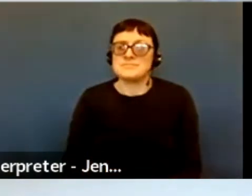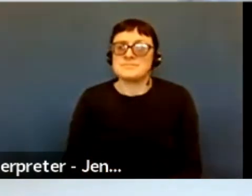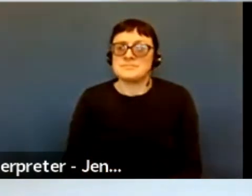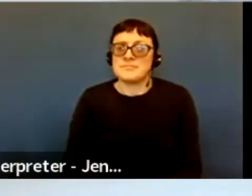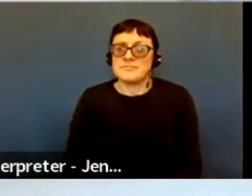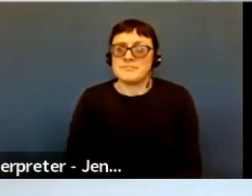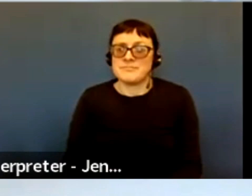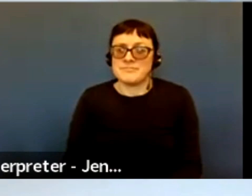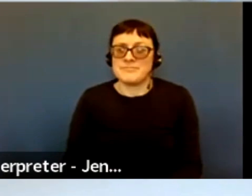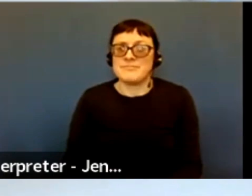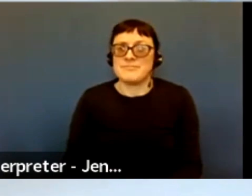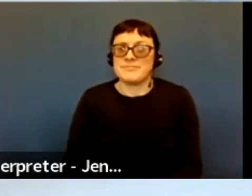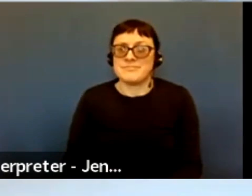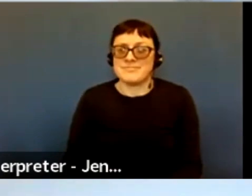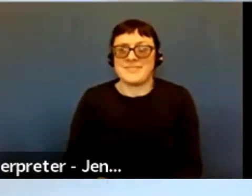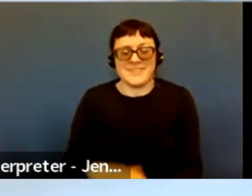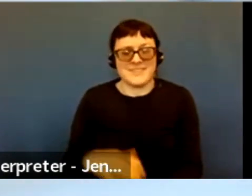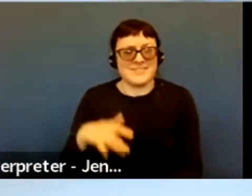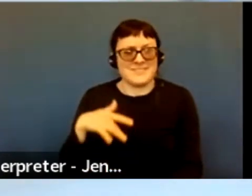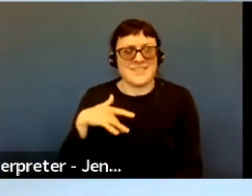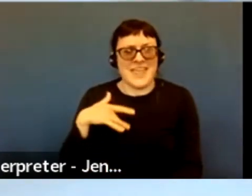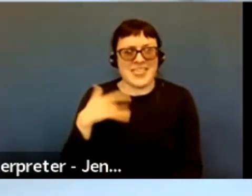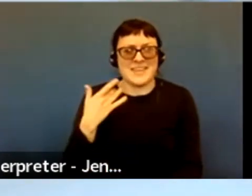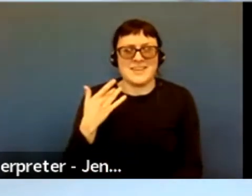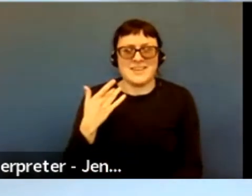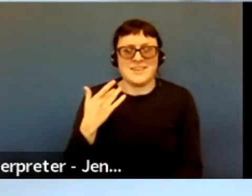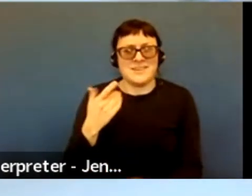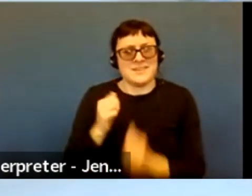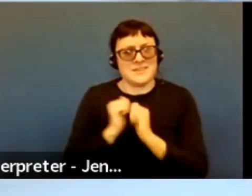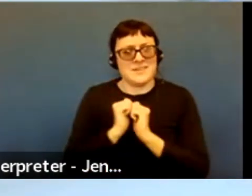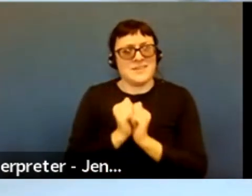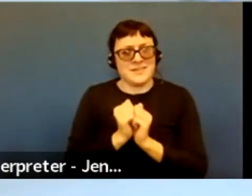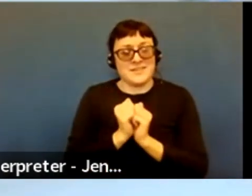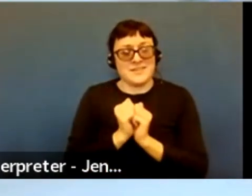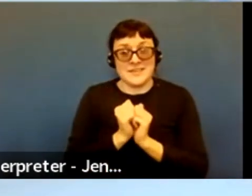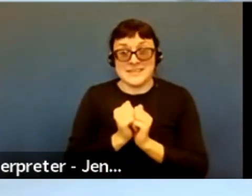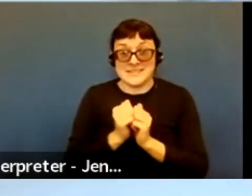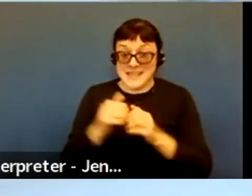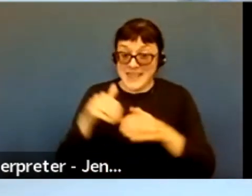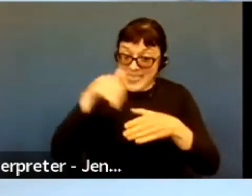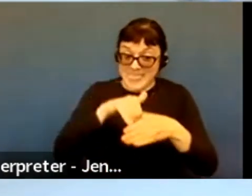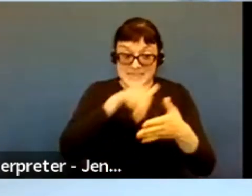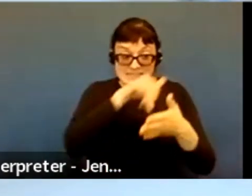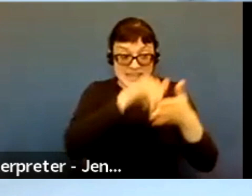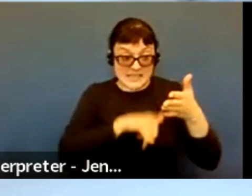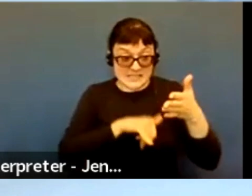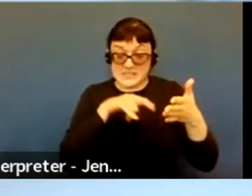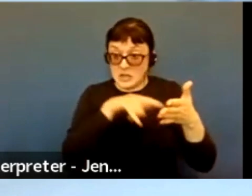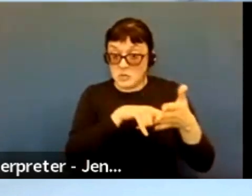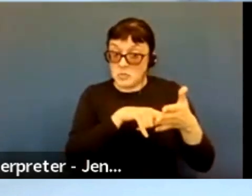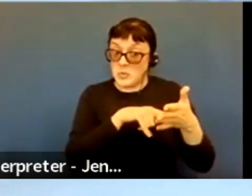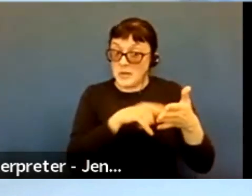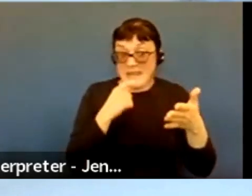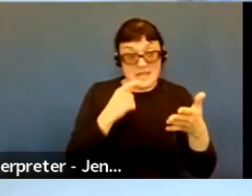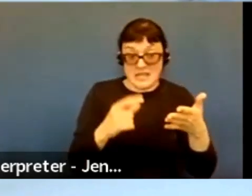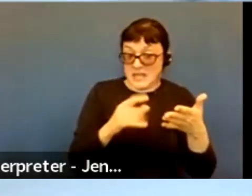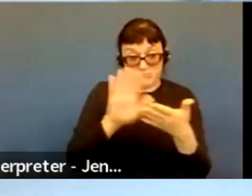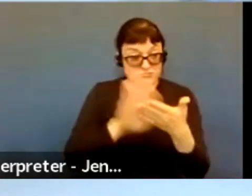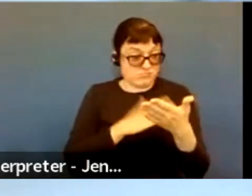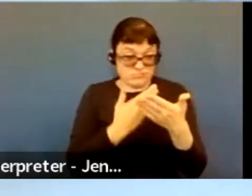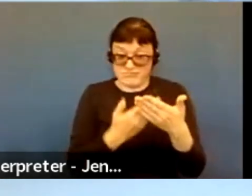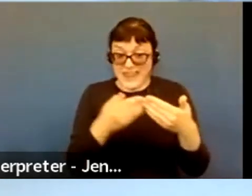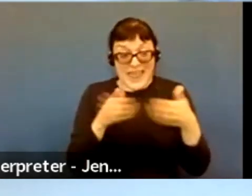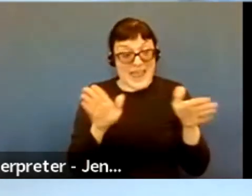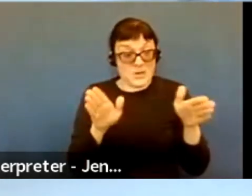Do you see what I mean? And again, I think that's why I see it as such a gift, because even within the text, he's saying